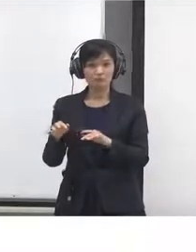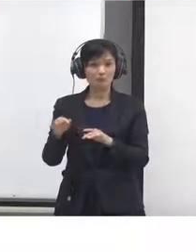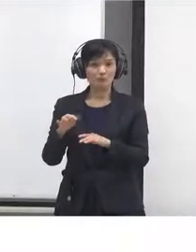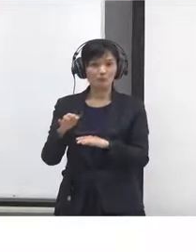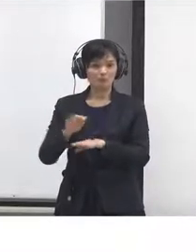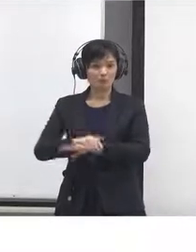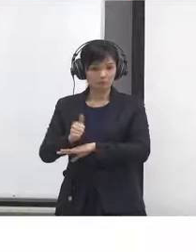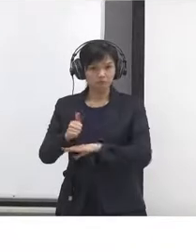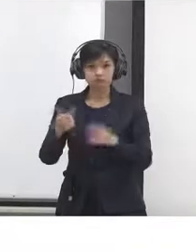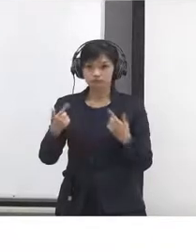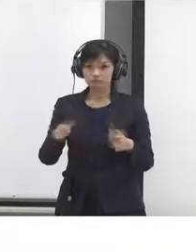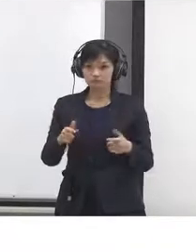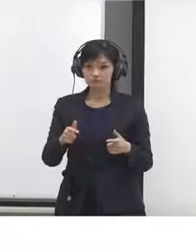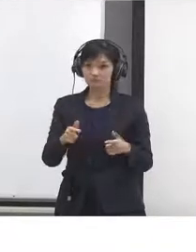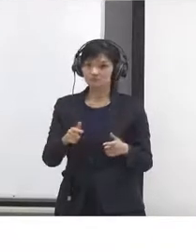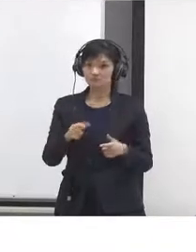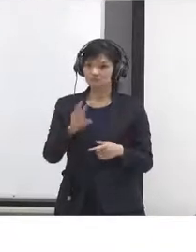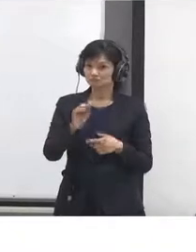Coder.